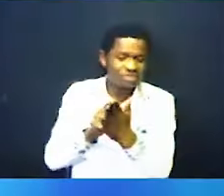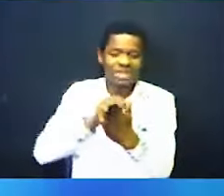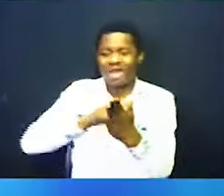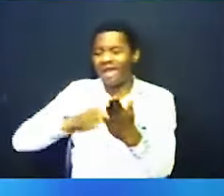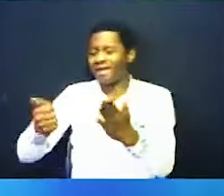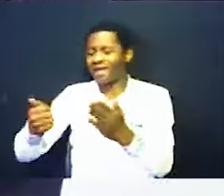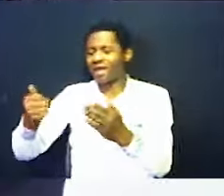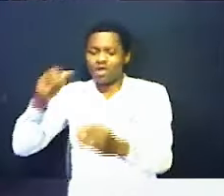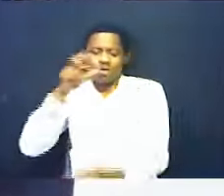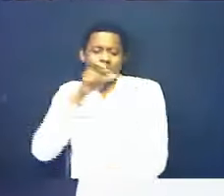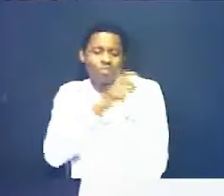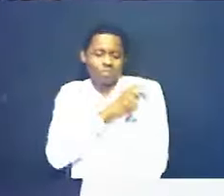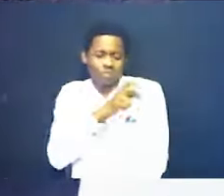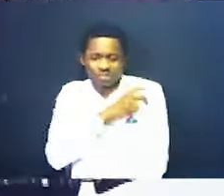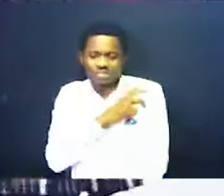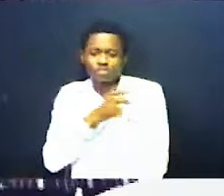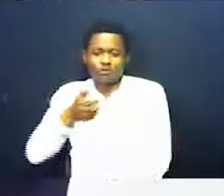all